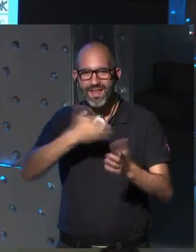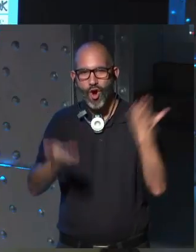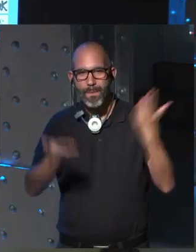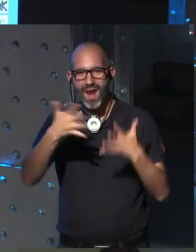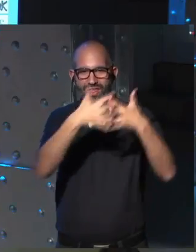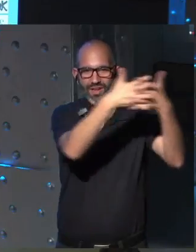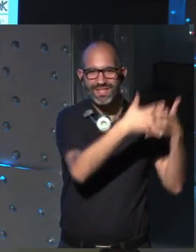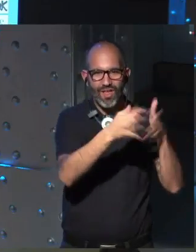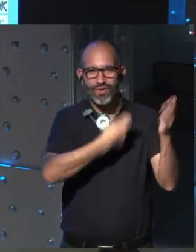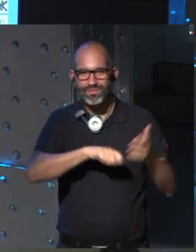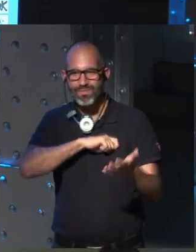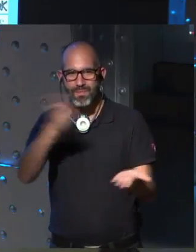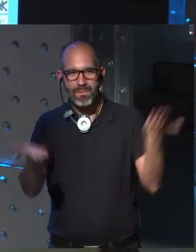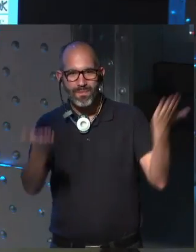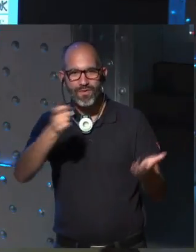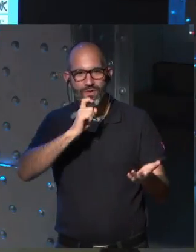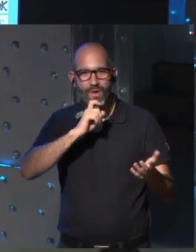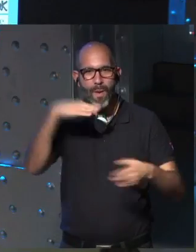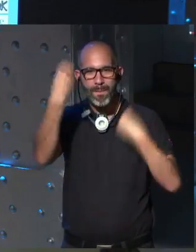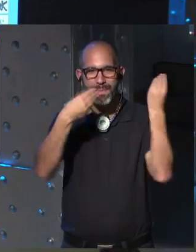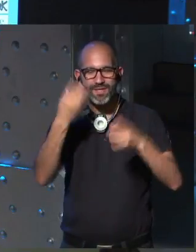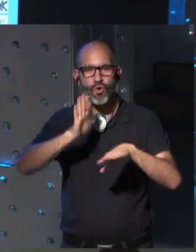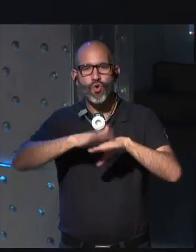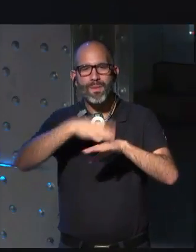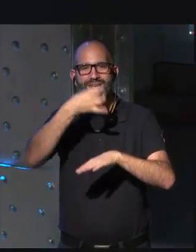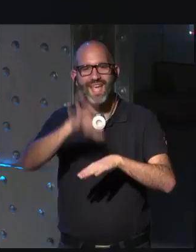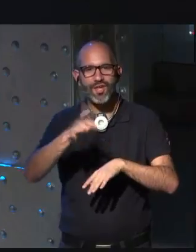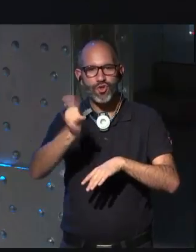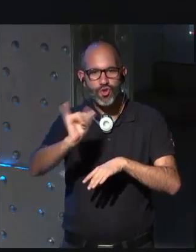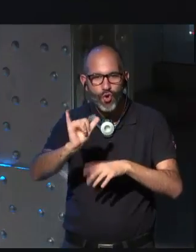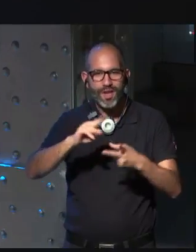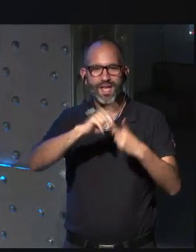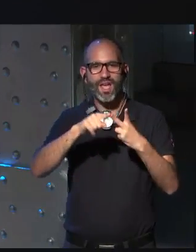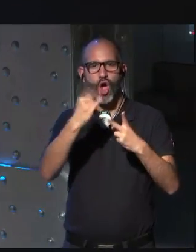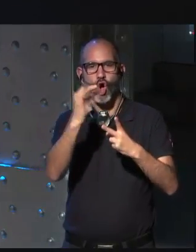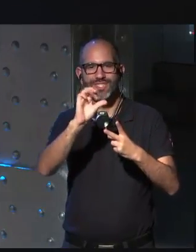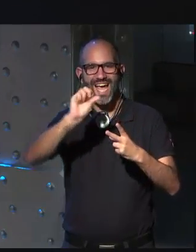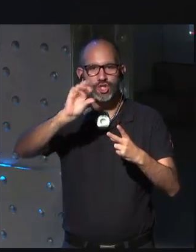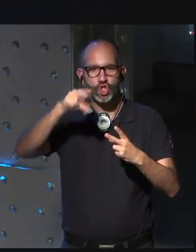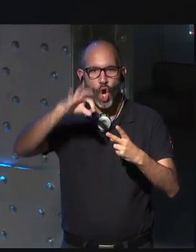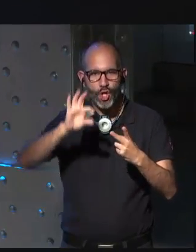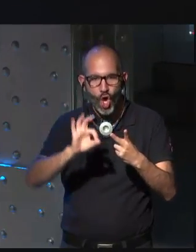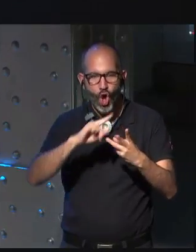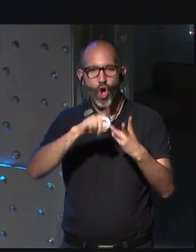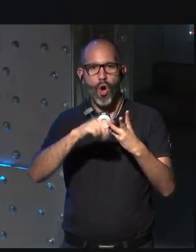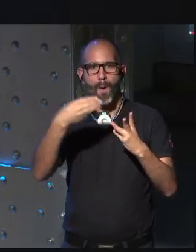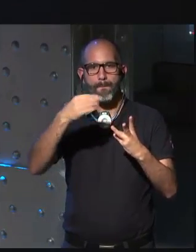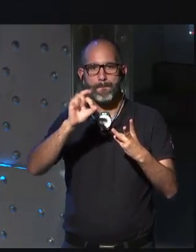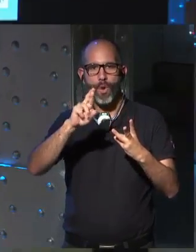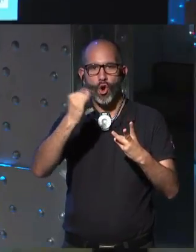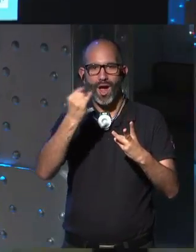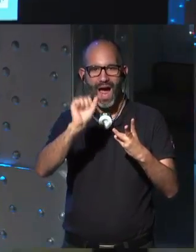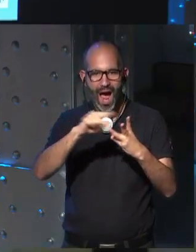general, compared to people in the States. I think that you can blame Yuri for that, Jose Antonio, Borja,